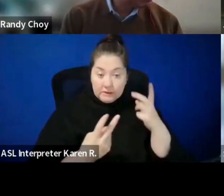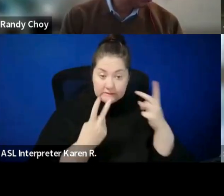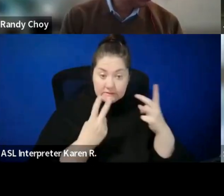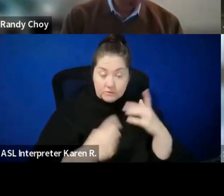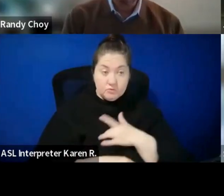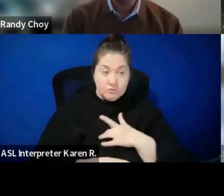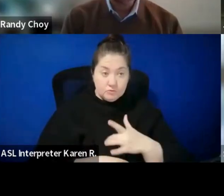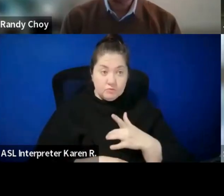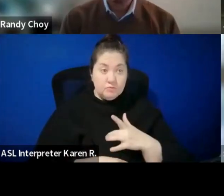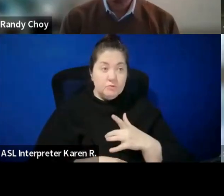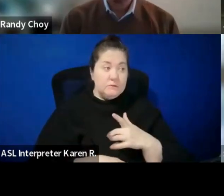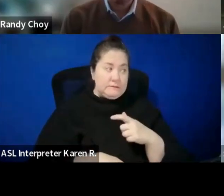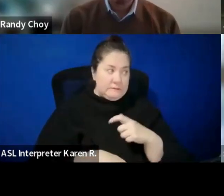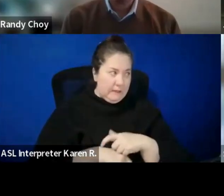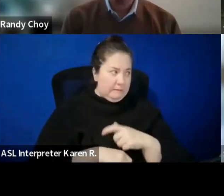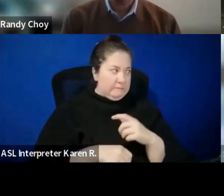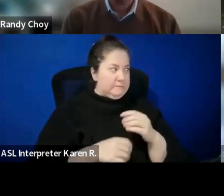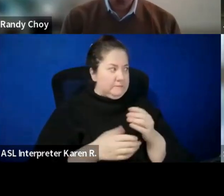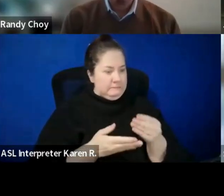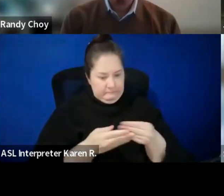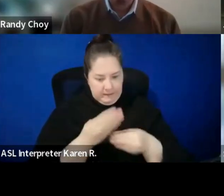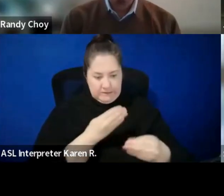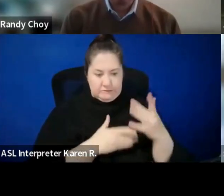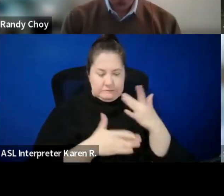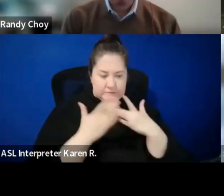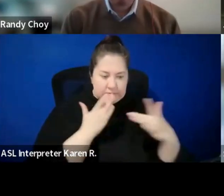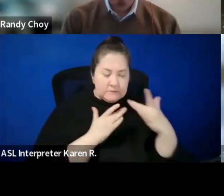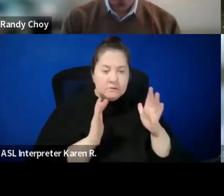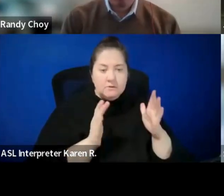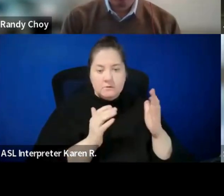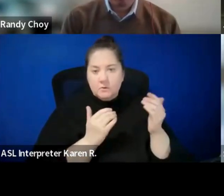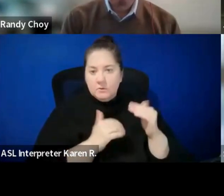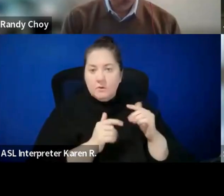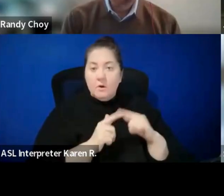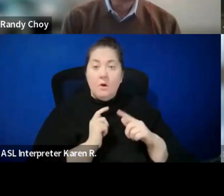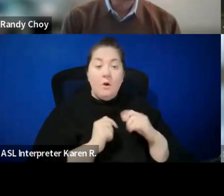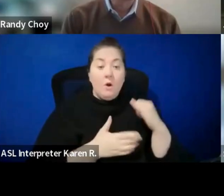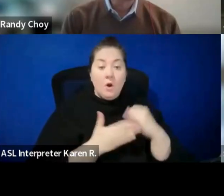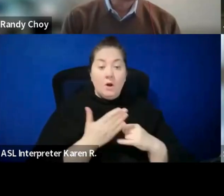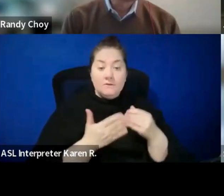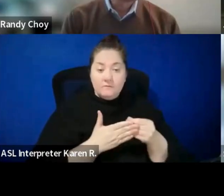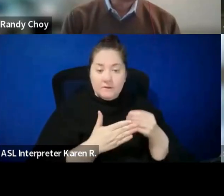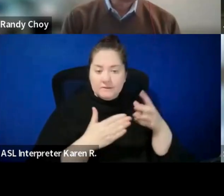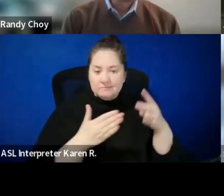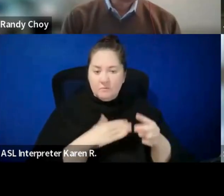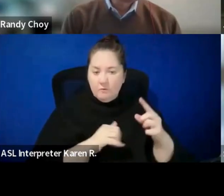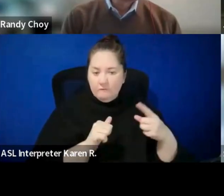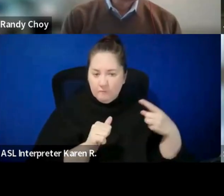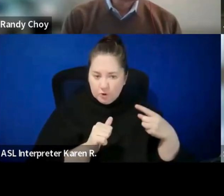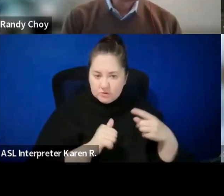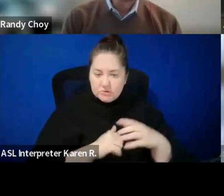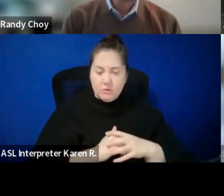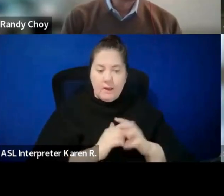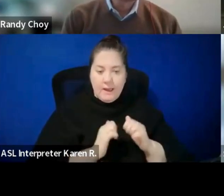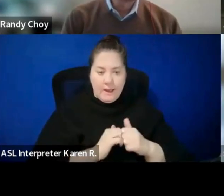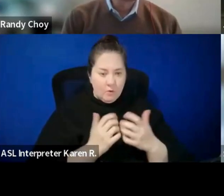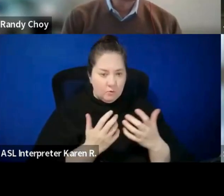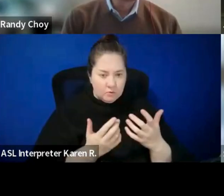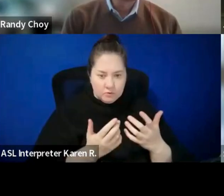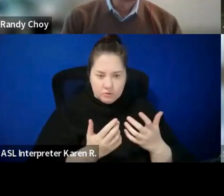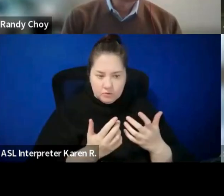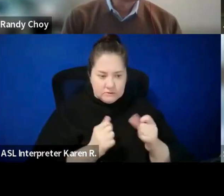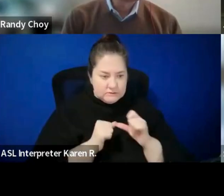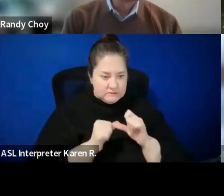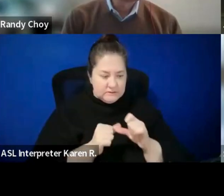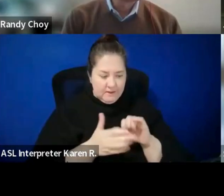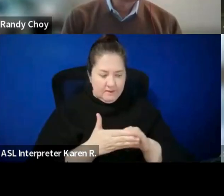these trends in times of tighter budgets, arts funding is often cut first. So, how do you make the case to